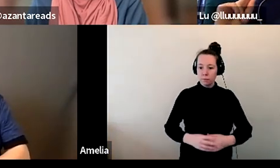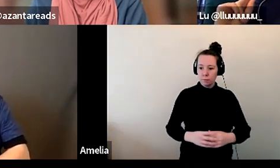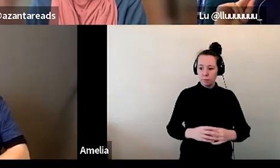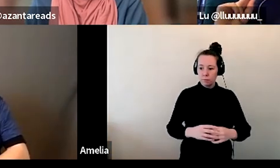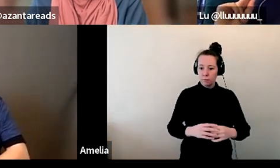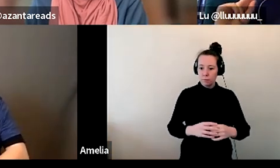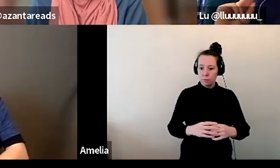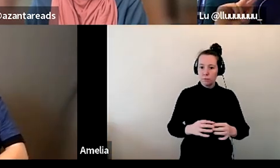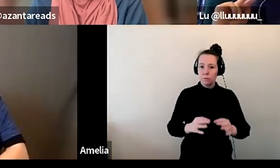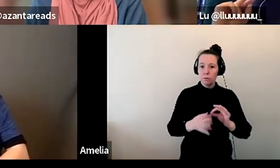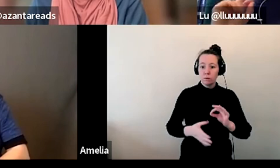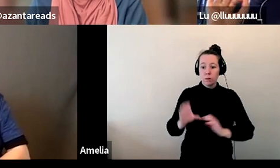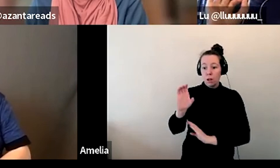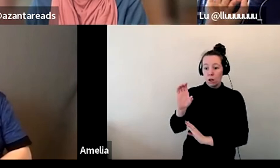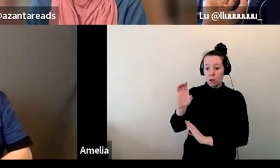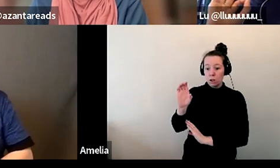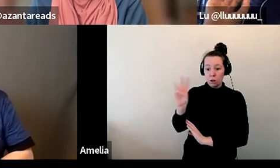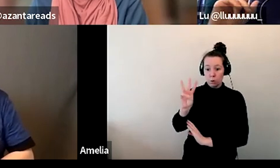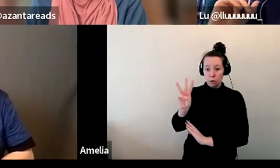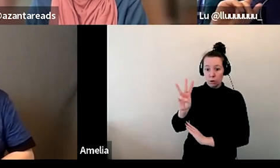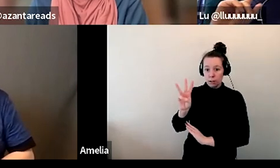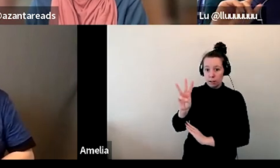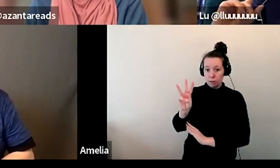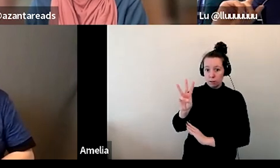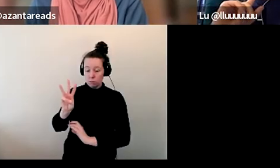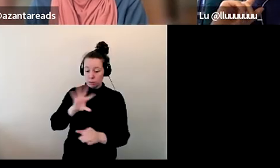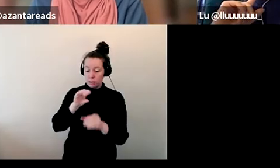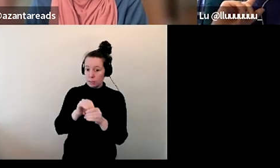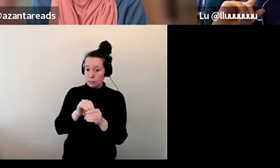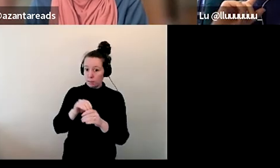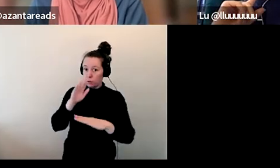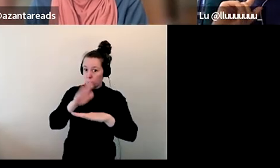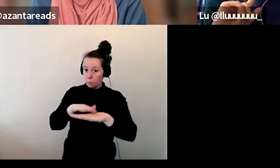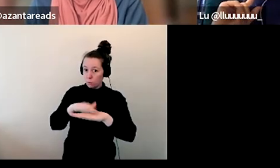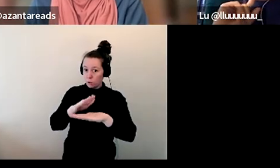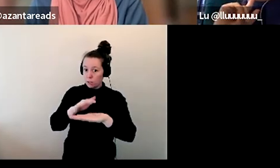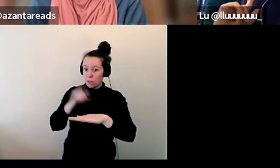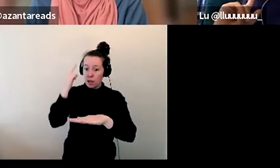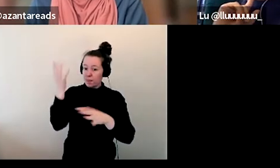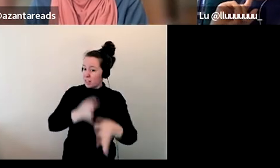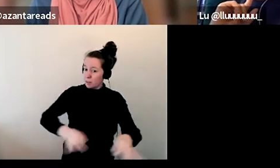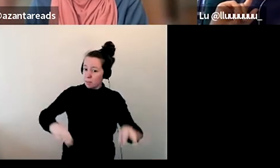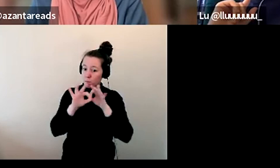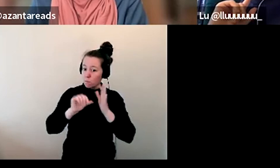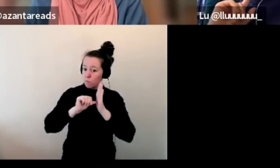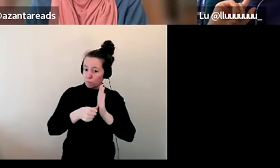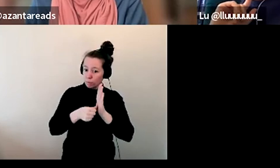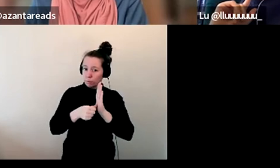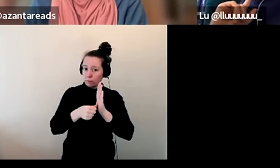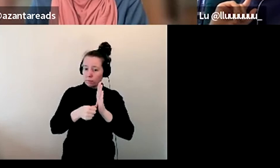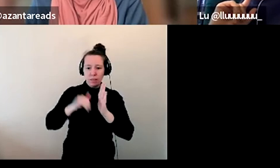I think content warnings in books, I feel incredibly passionate about this. I think they need to happen. I think that is the next big step